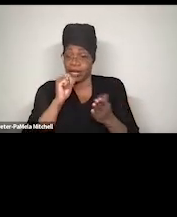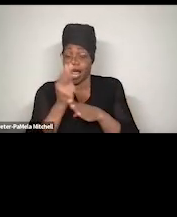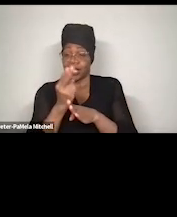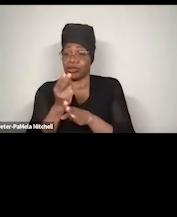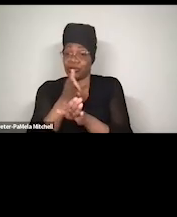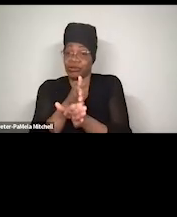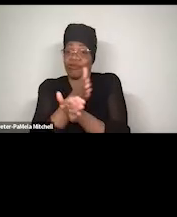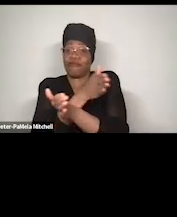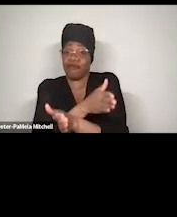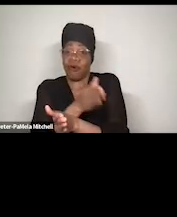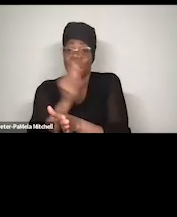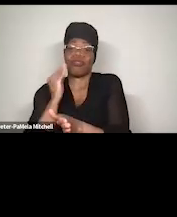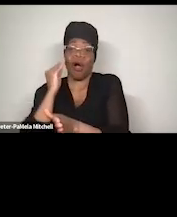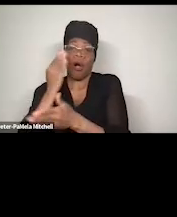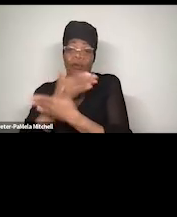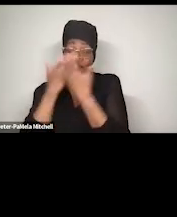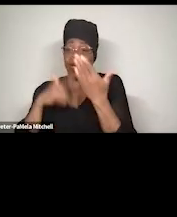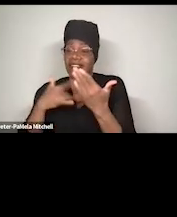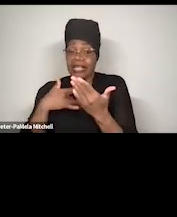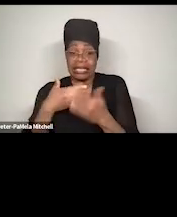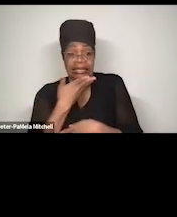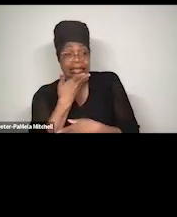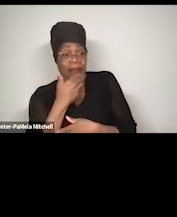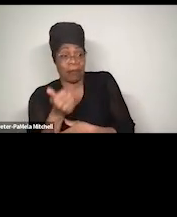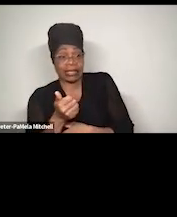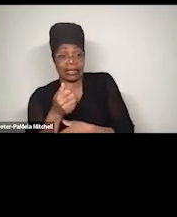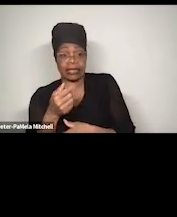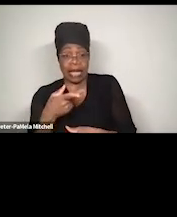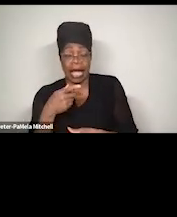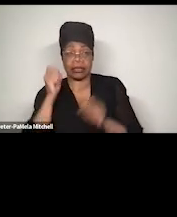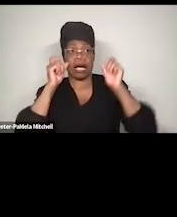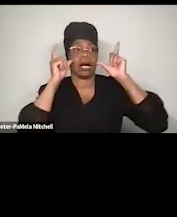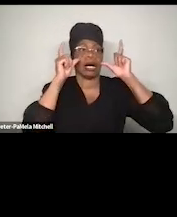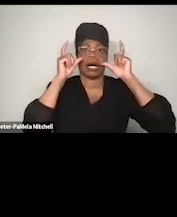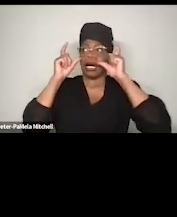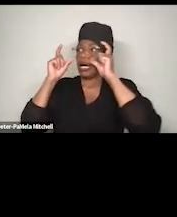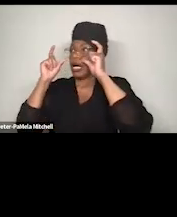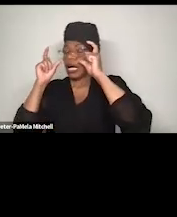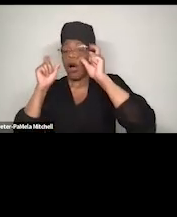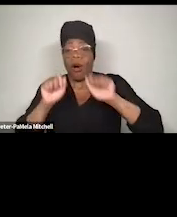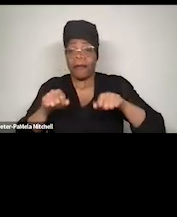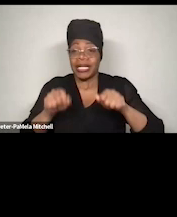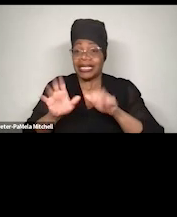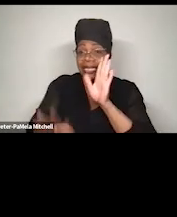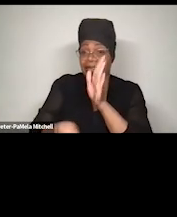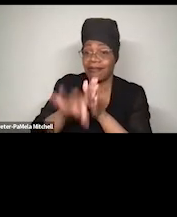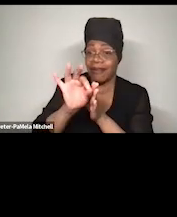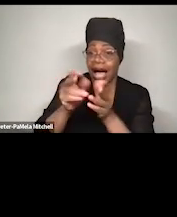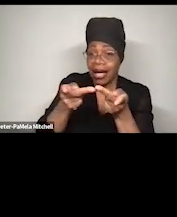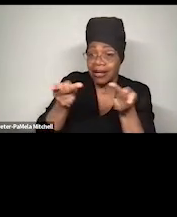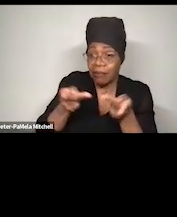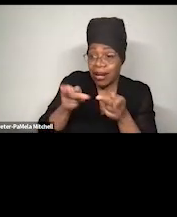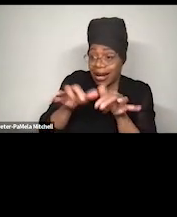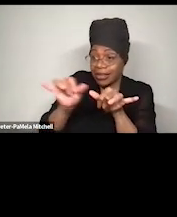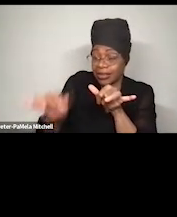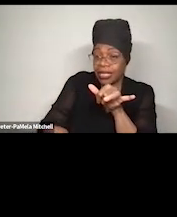now feels like this is their best bet at staying up all night, right? Or their best ability to find a place to stay, or their